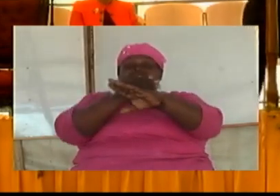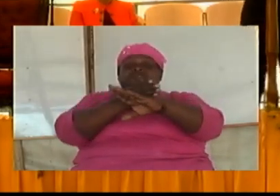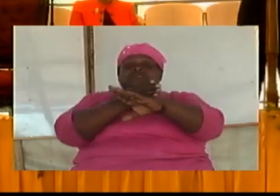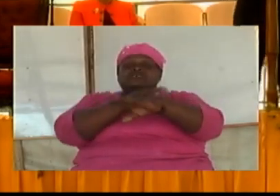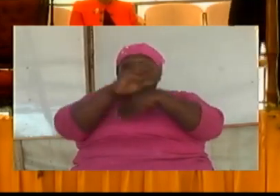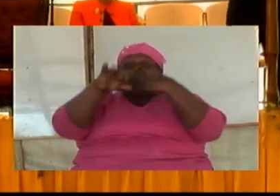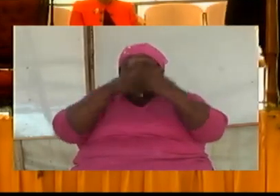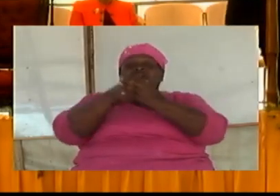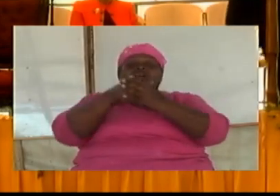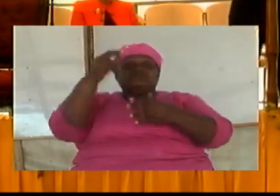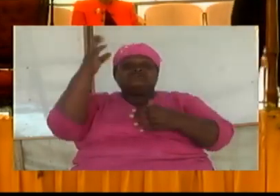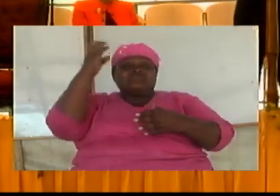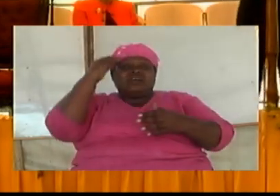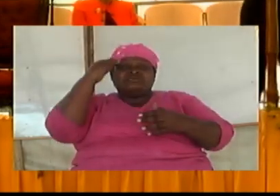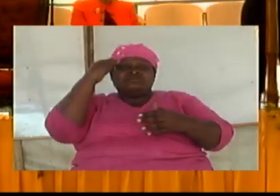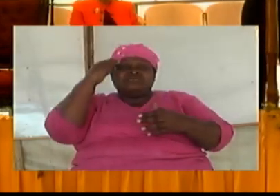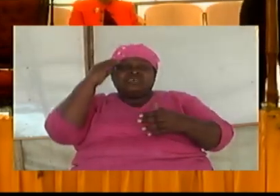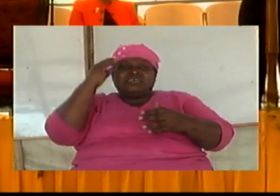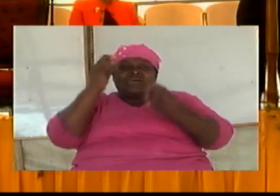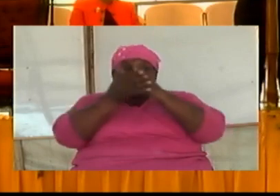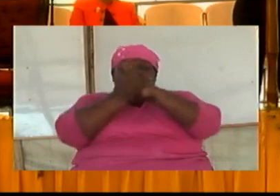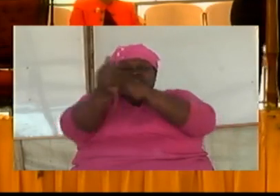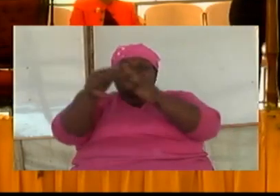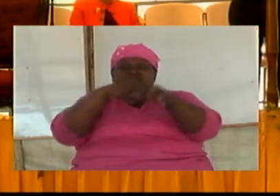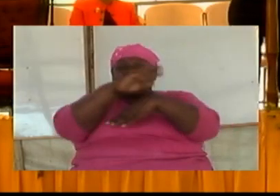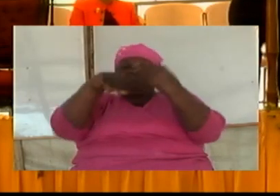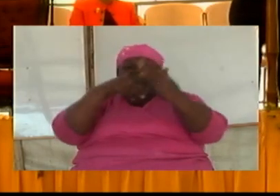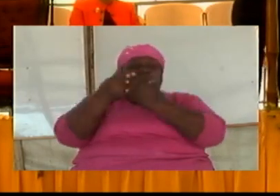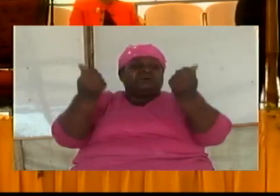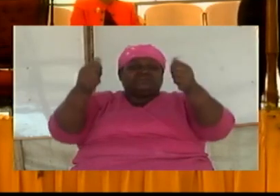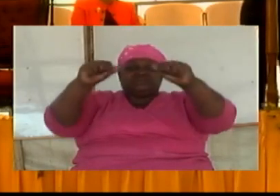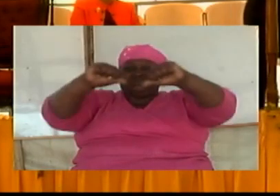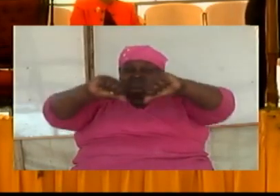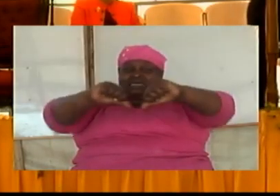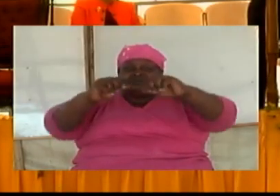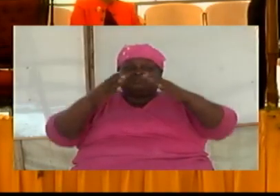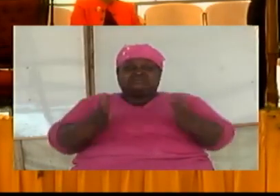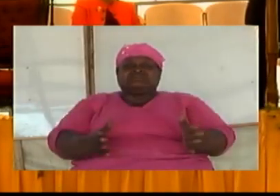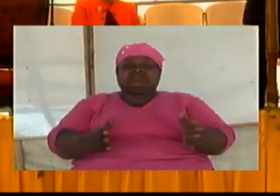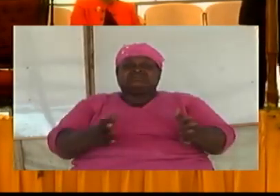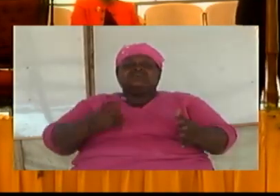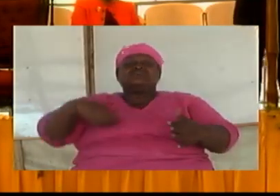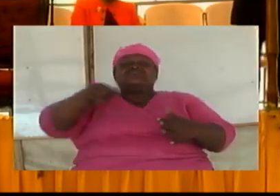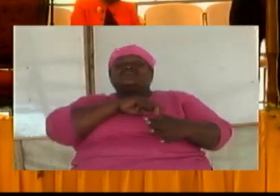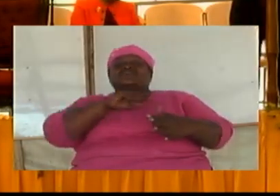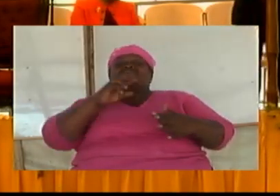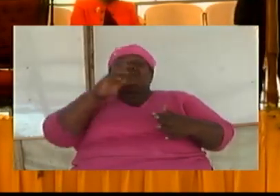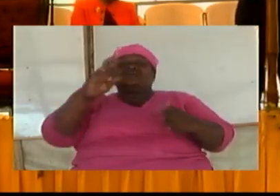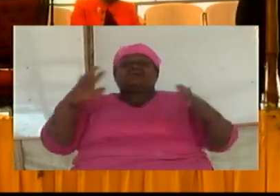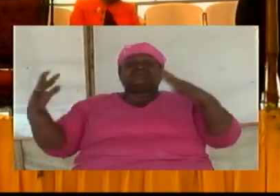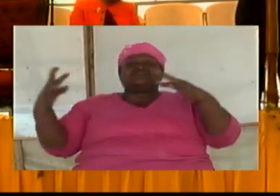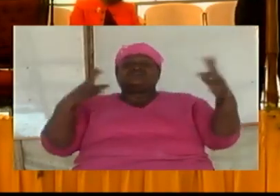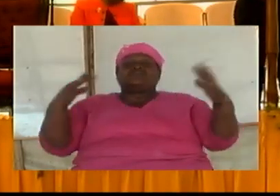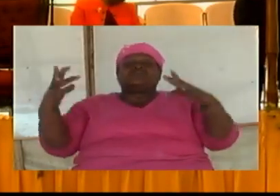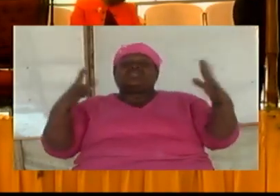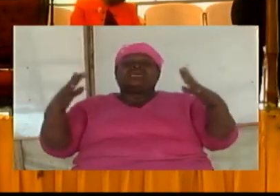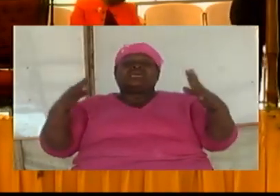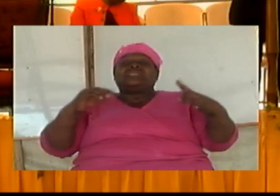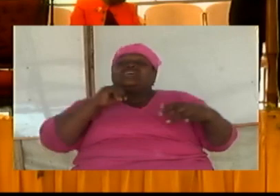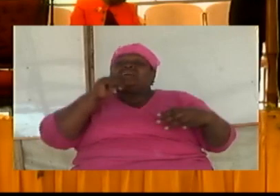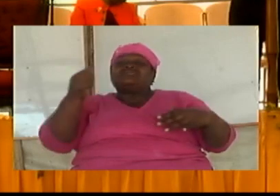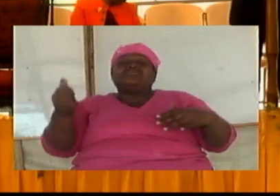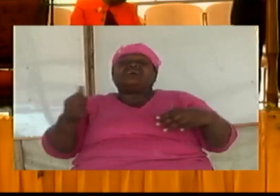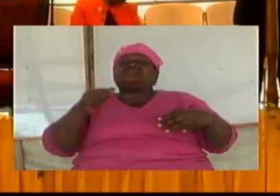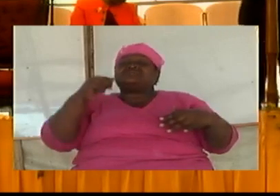the skills of our scientists, praise the Lord Jesus, we are struggling, we are grappling with this